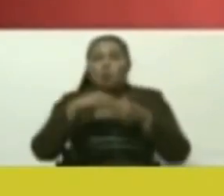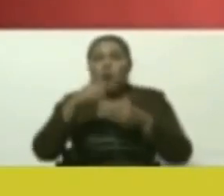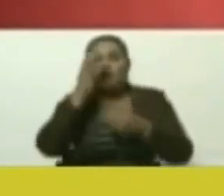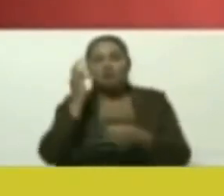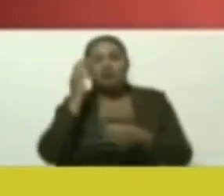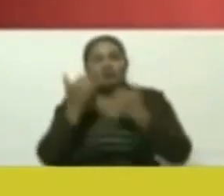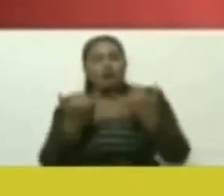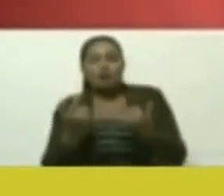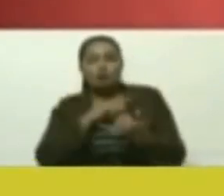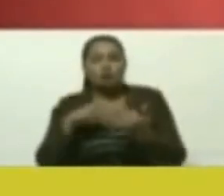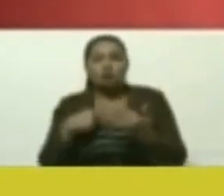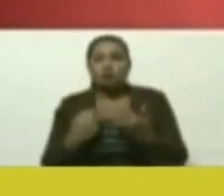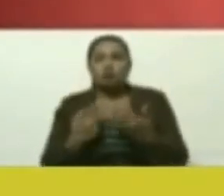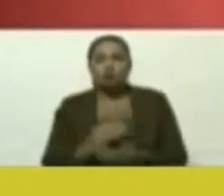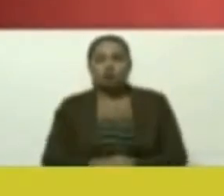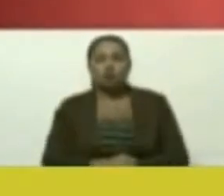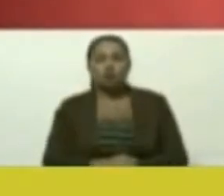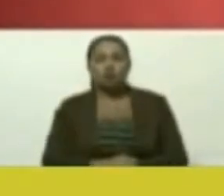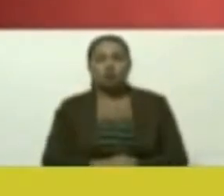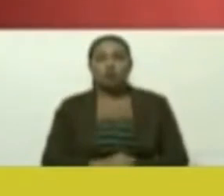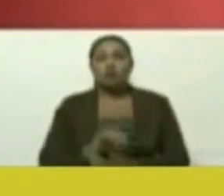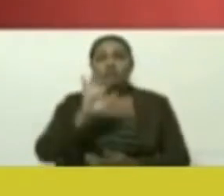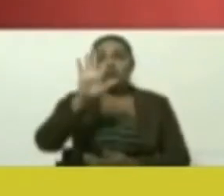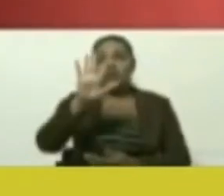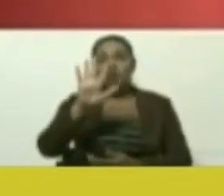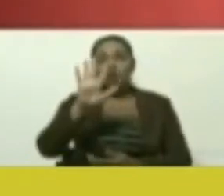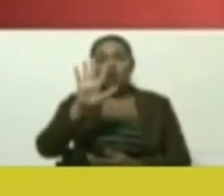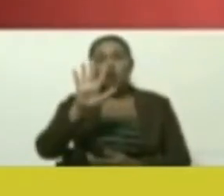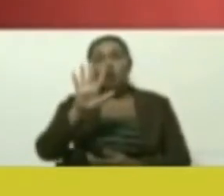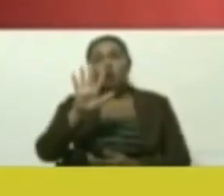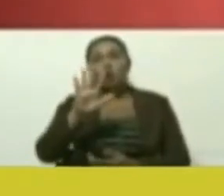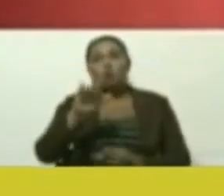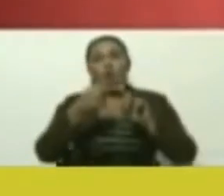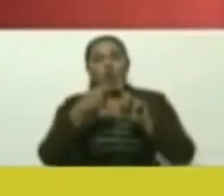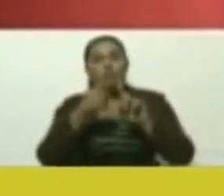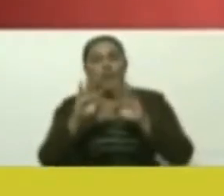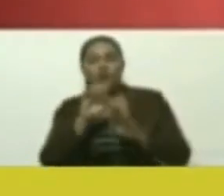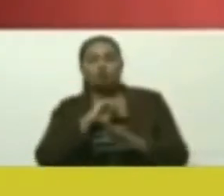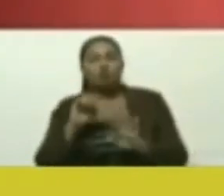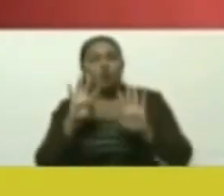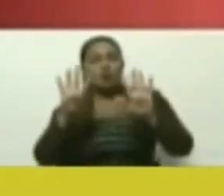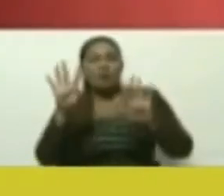Francia was out of the group, and then they go back.